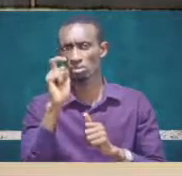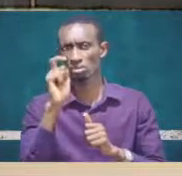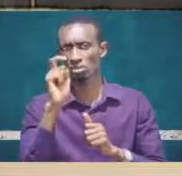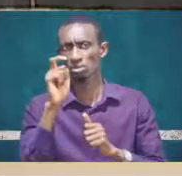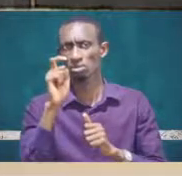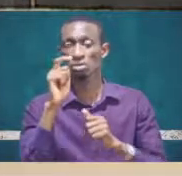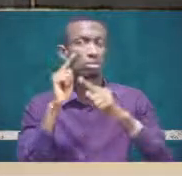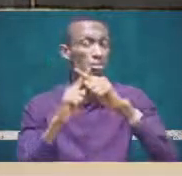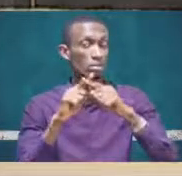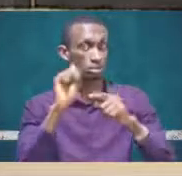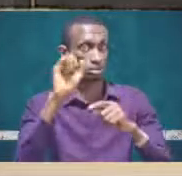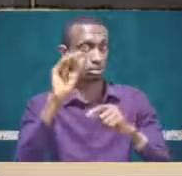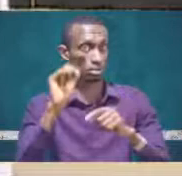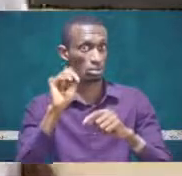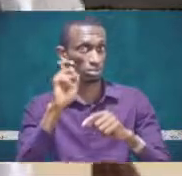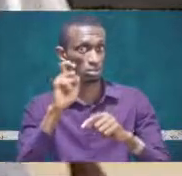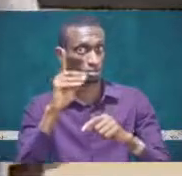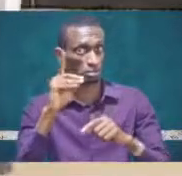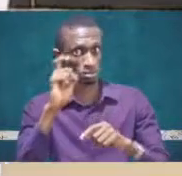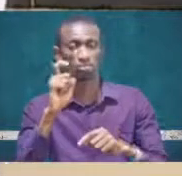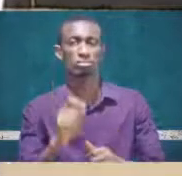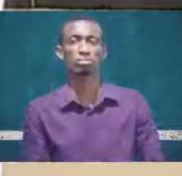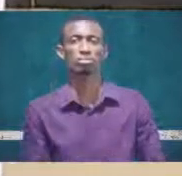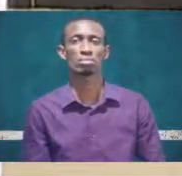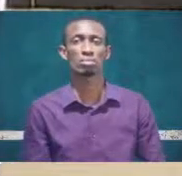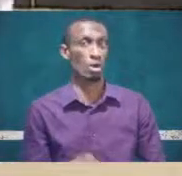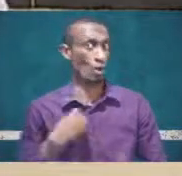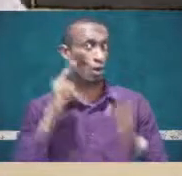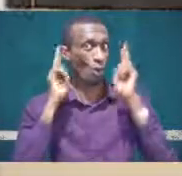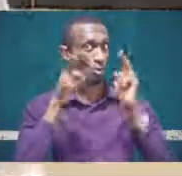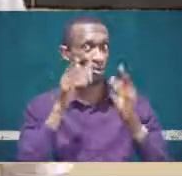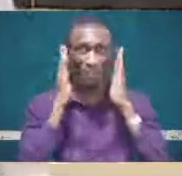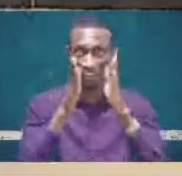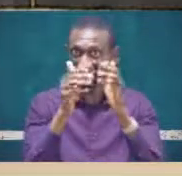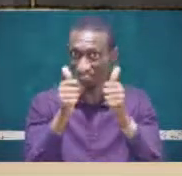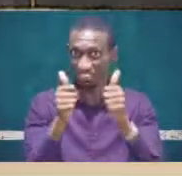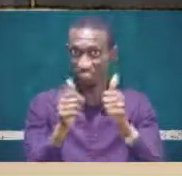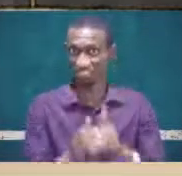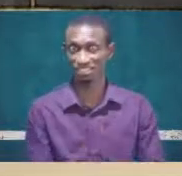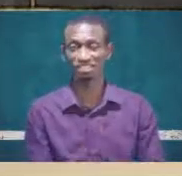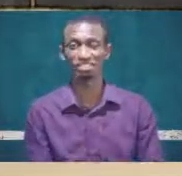x dx. Hope you are following.